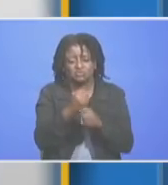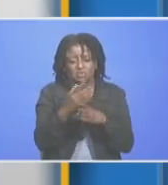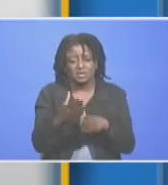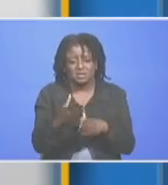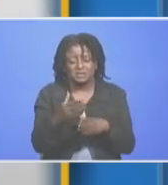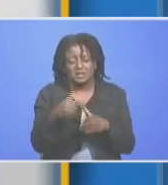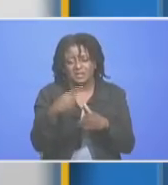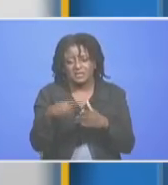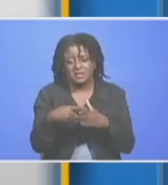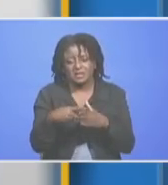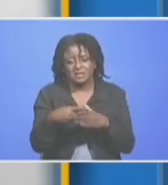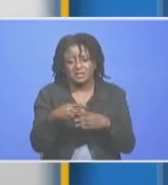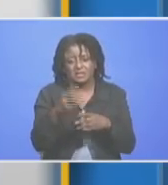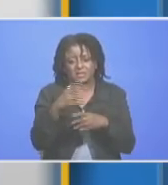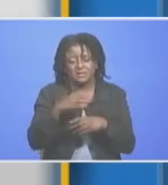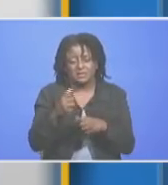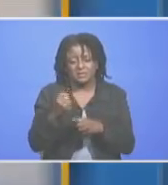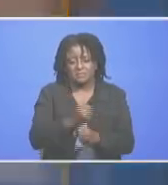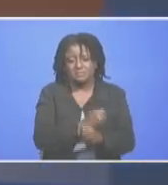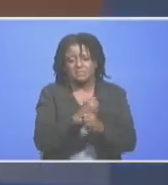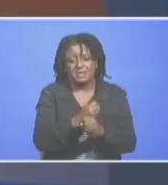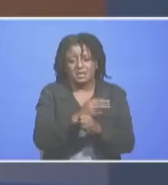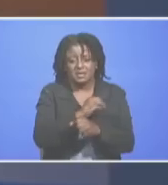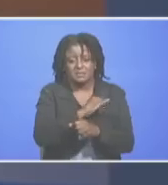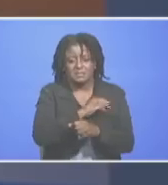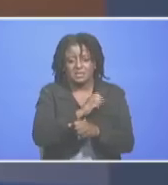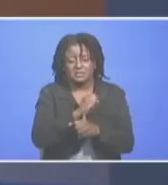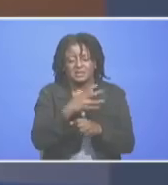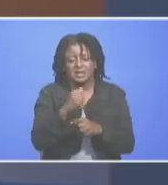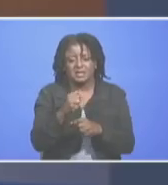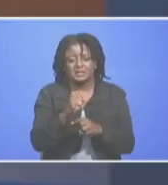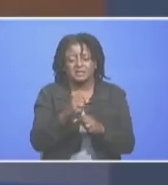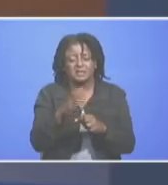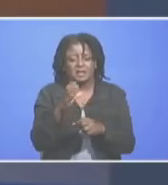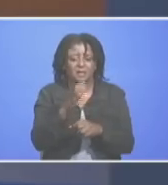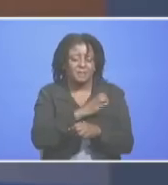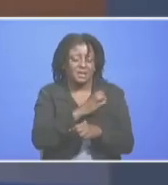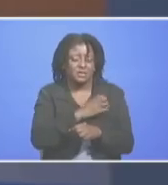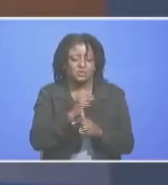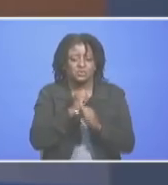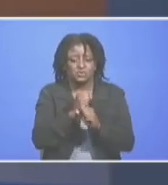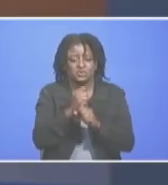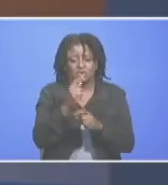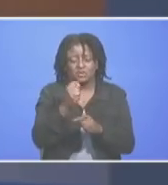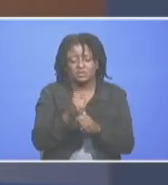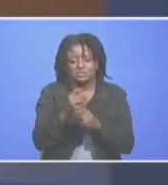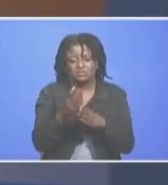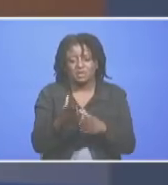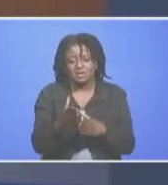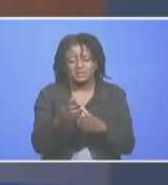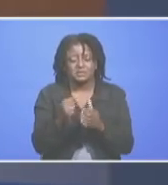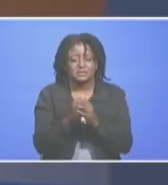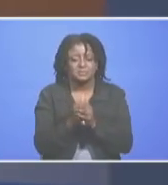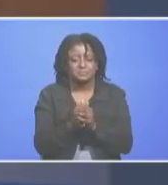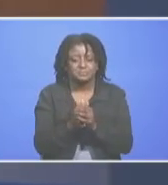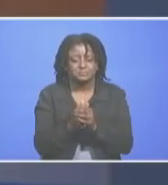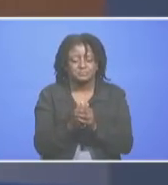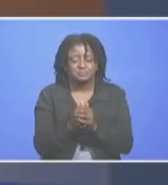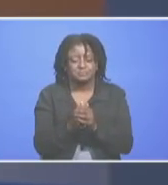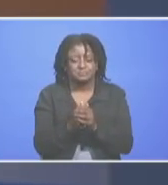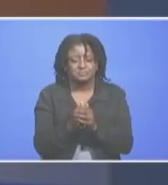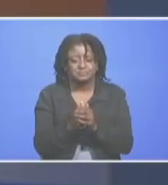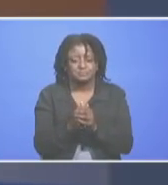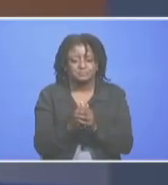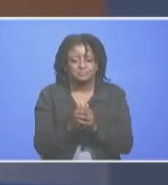the Commando Security Truckers. And that is your first look at sports. Don't go anywhere. First at 6 is back after the